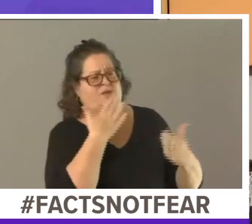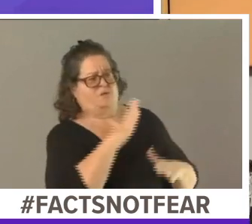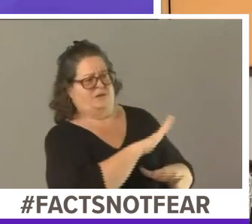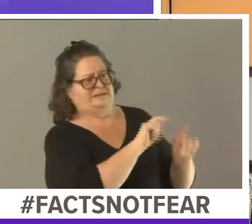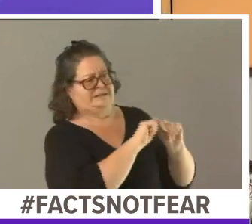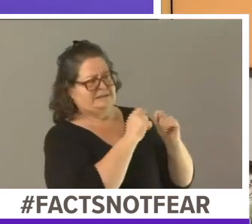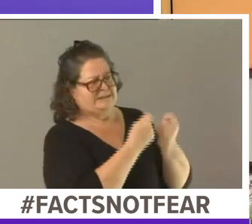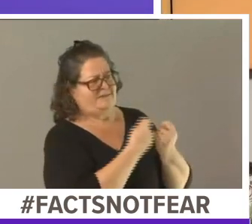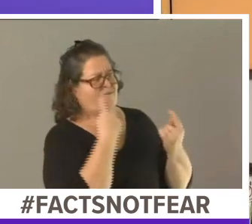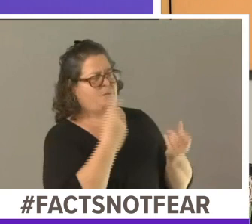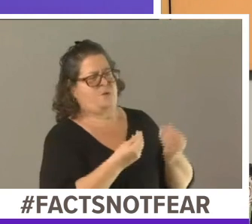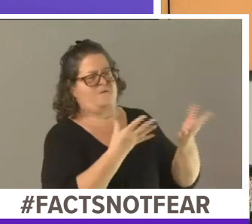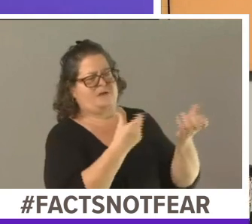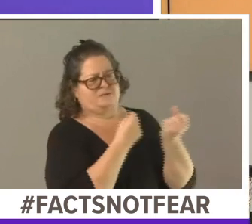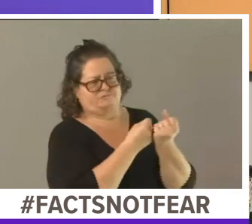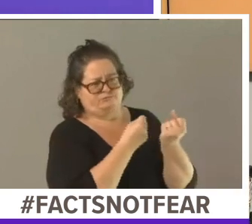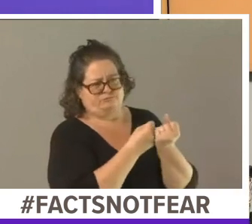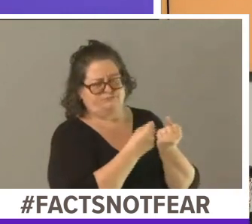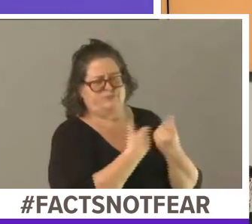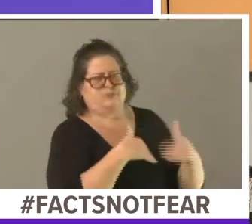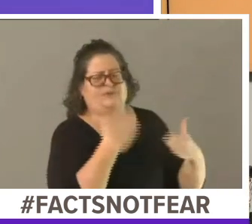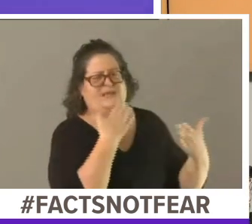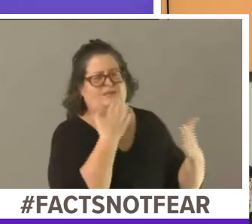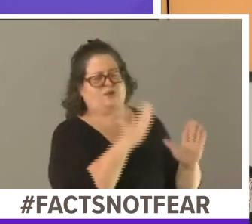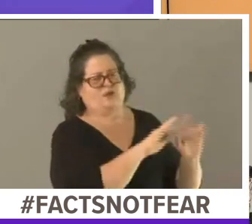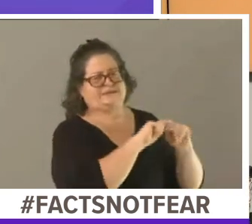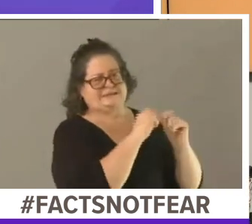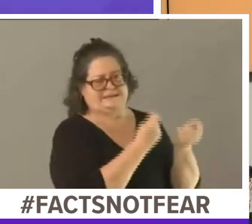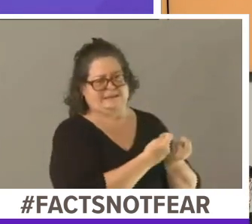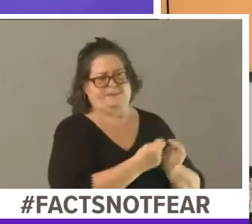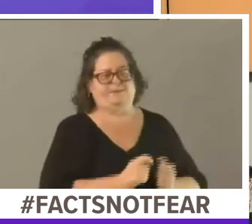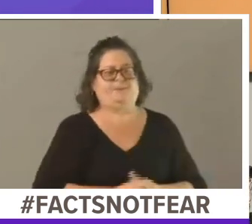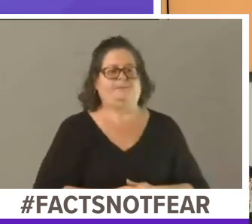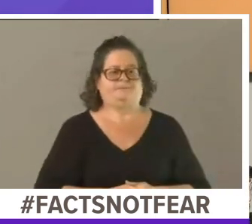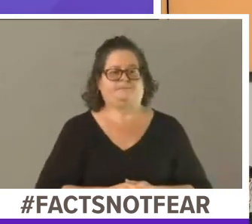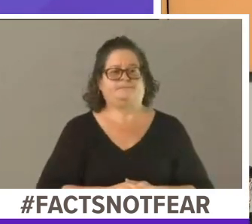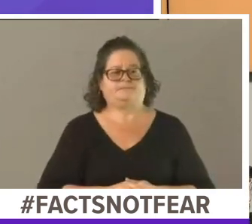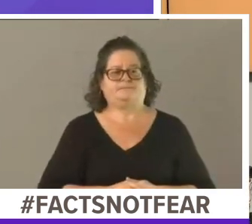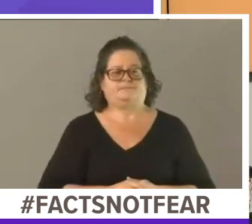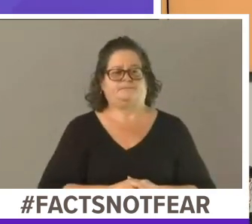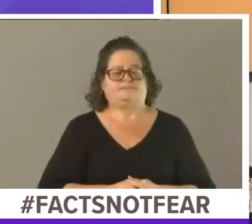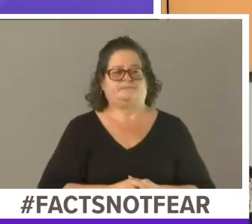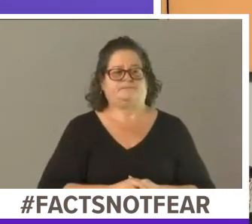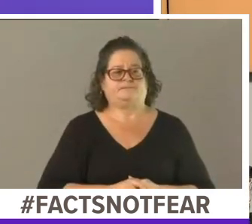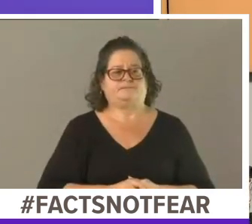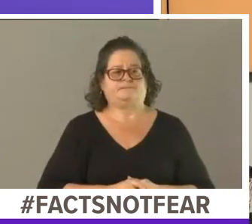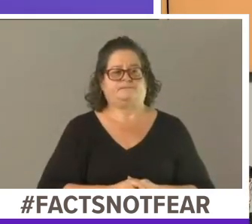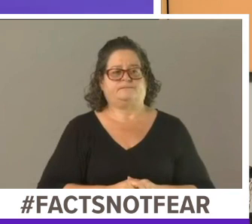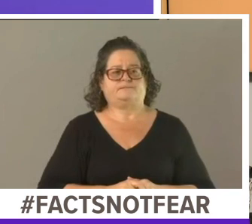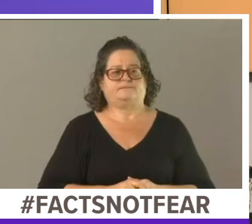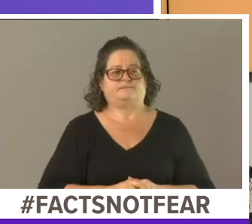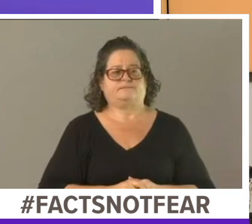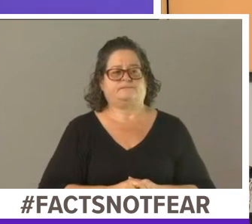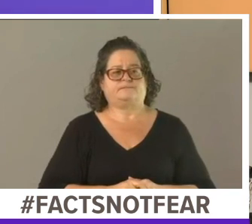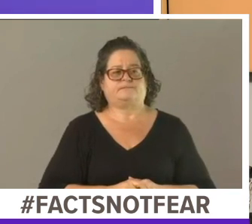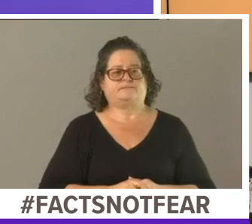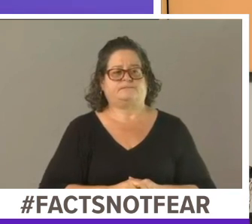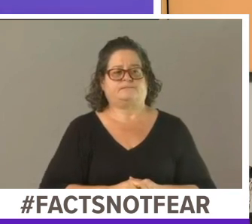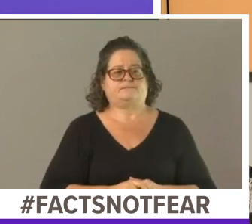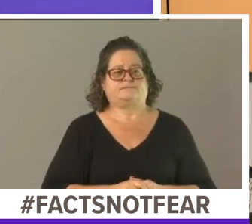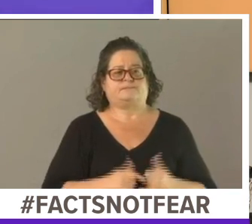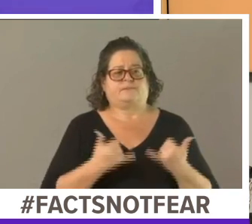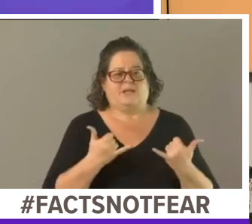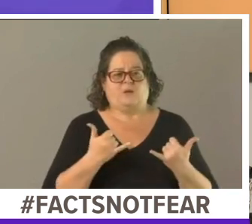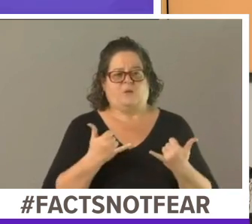to the team as well. So thank you. Sir. I want to give an update on not only public health,